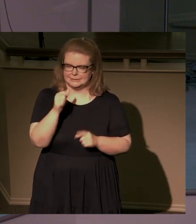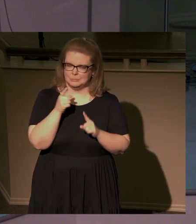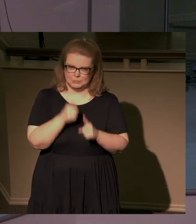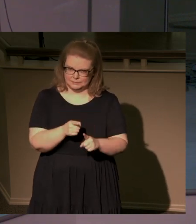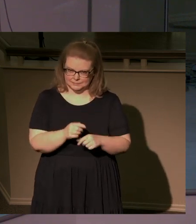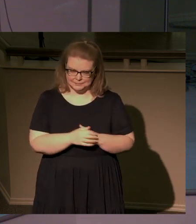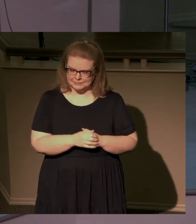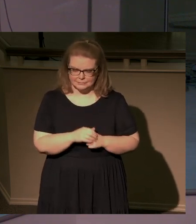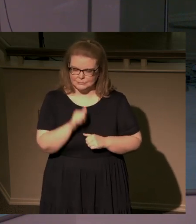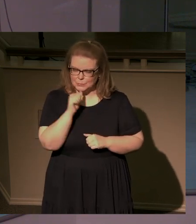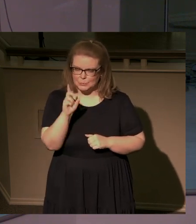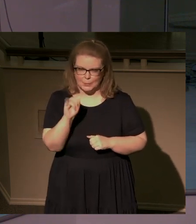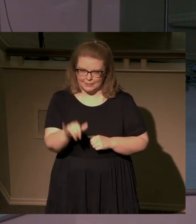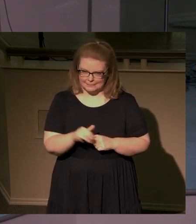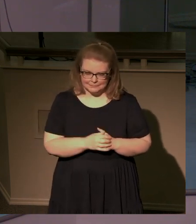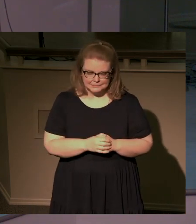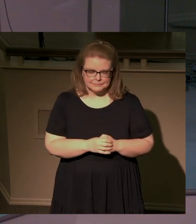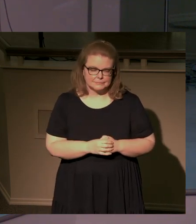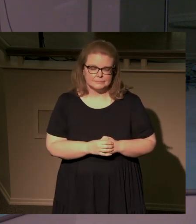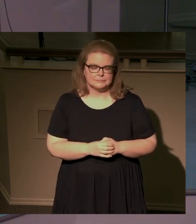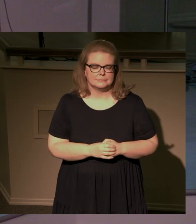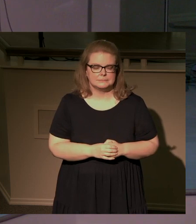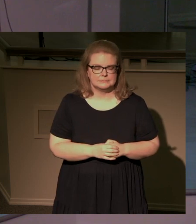family what you need to do.